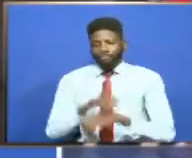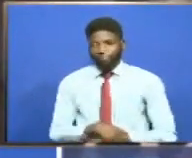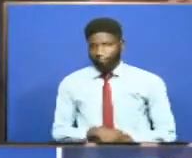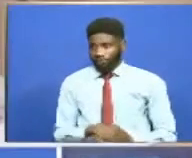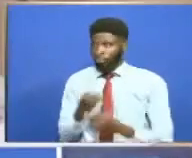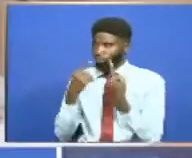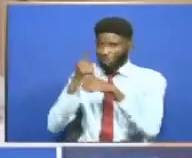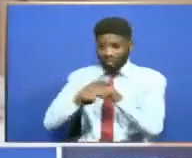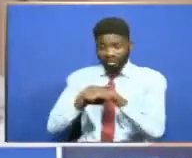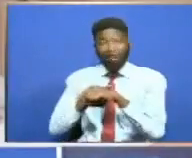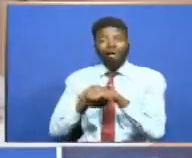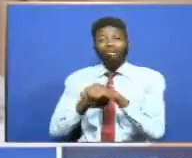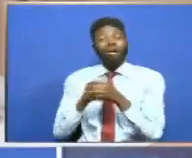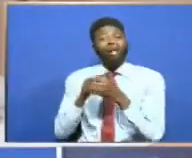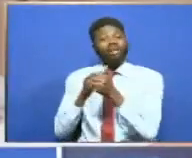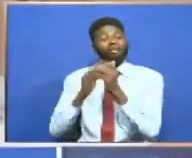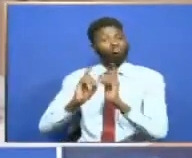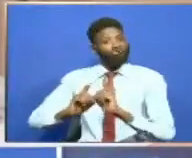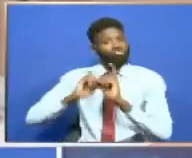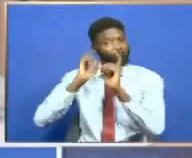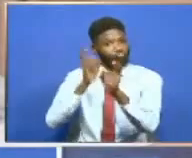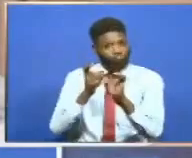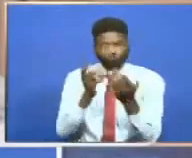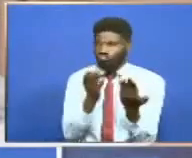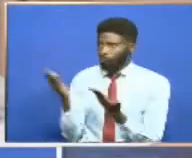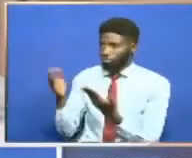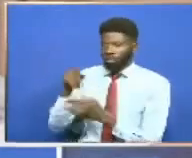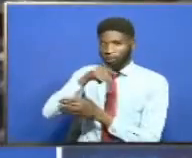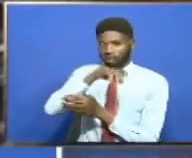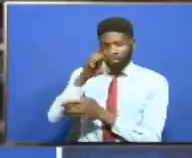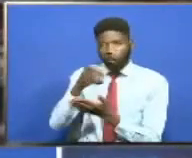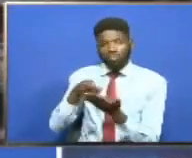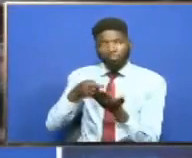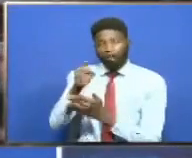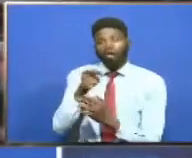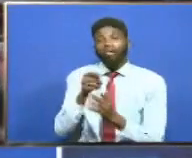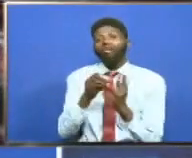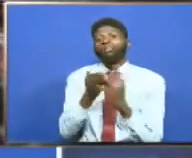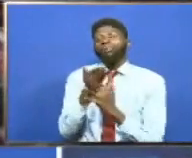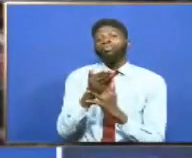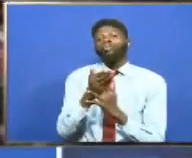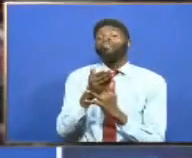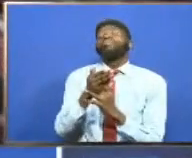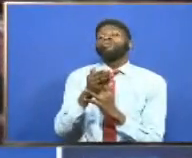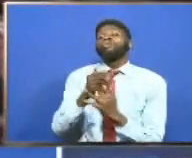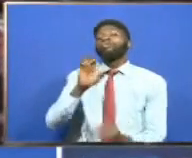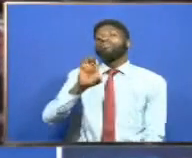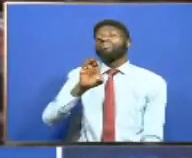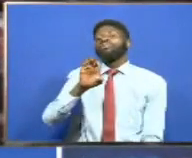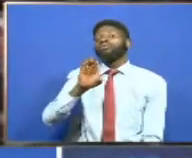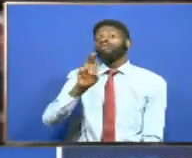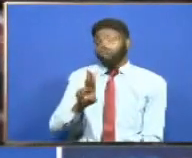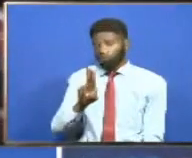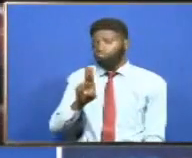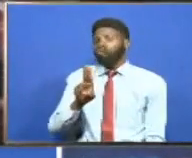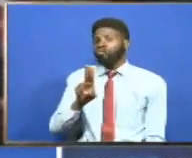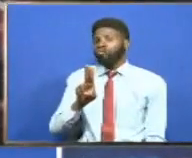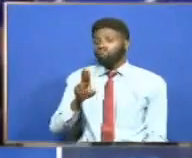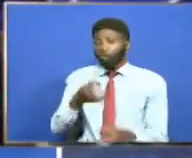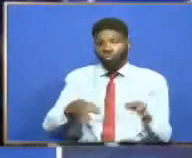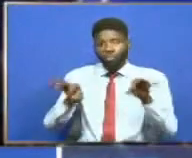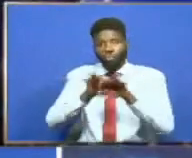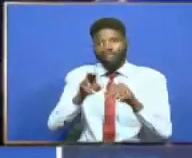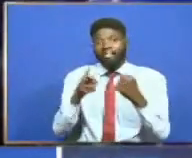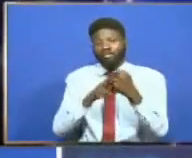equipment purchased through funding from the European Union worth 7 million shillings, Kenya Red Cross Society Secretary